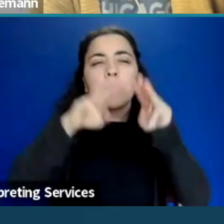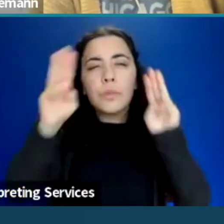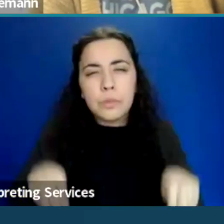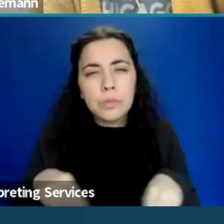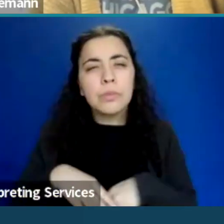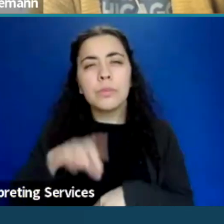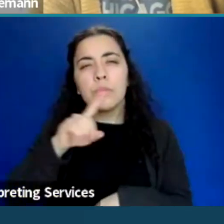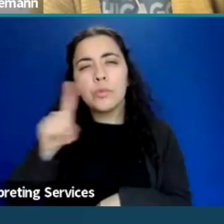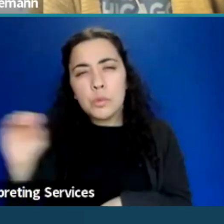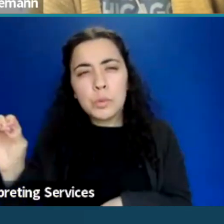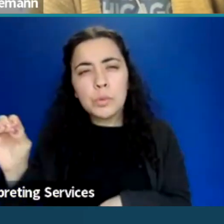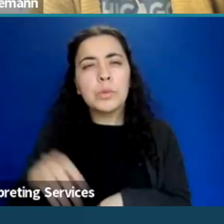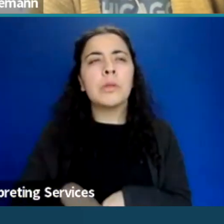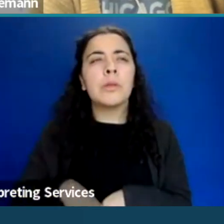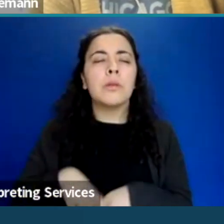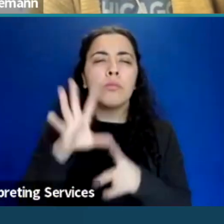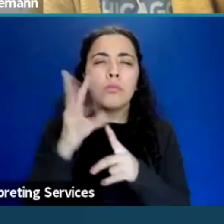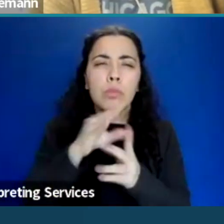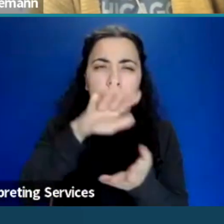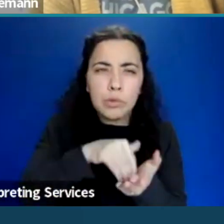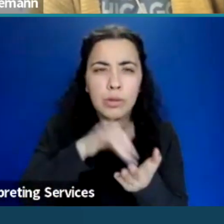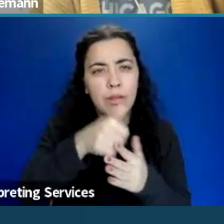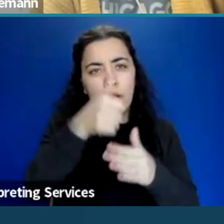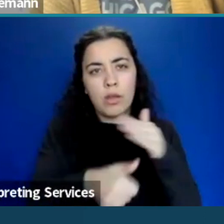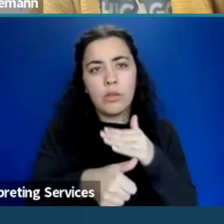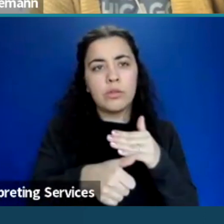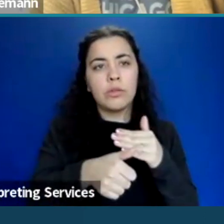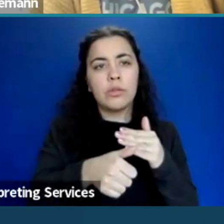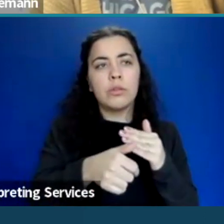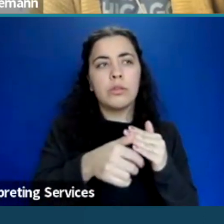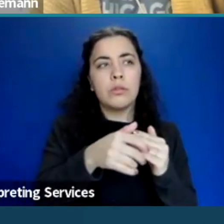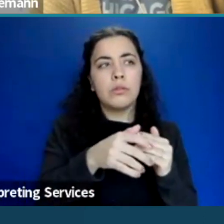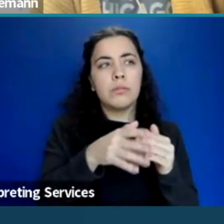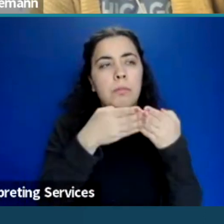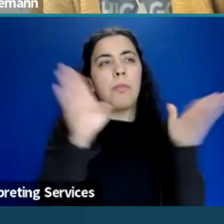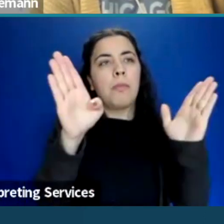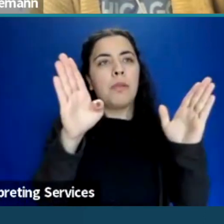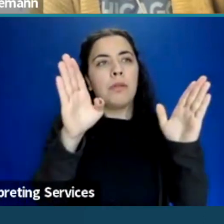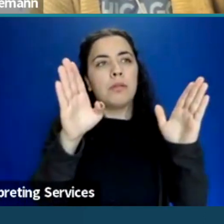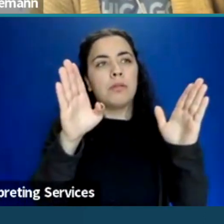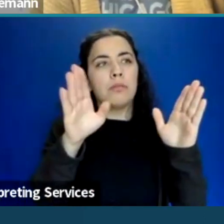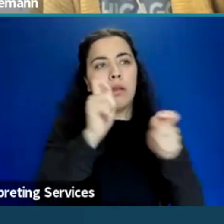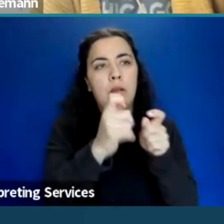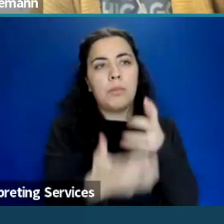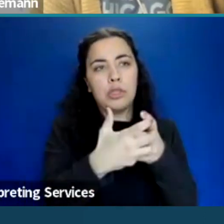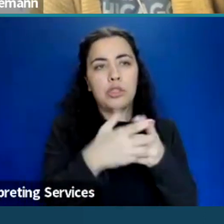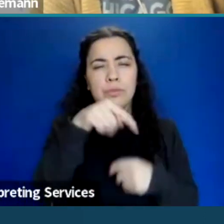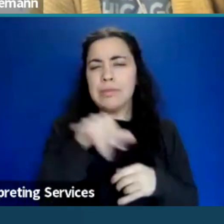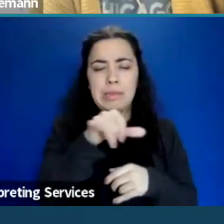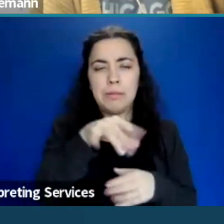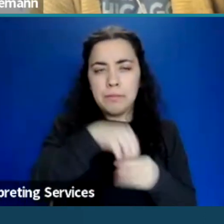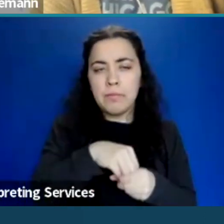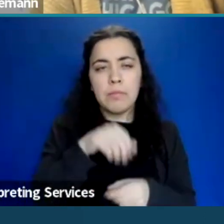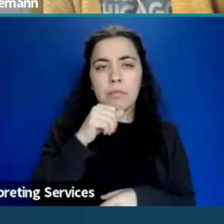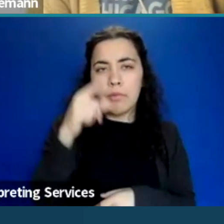zoos, cultural centers, that would all fall under that place of public accommodation umbrella. Nonprofits fall under that umbrella of